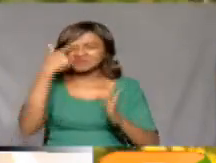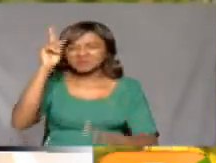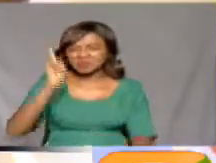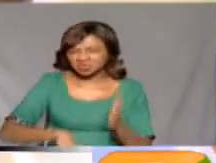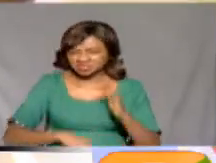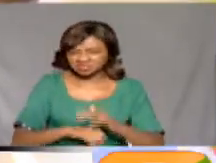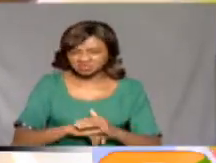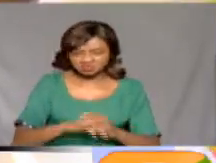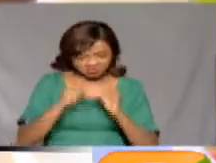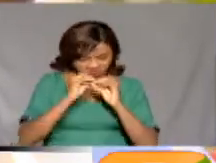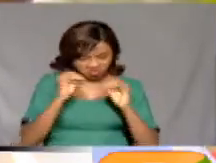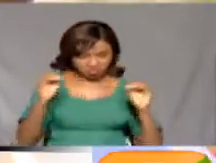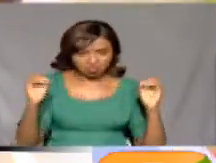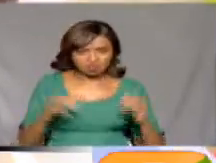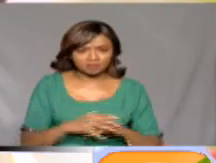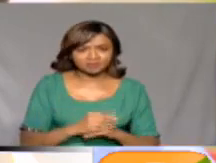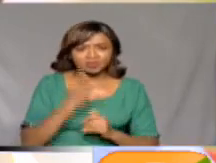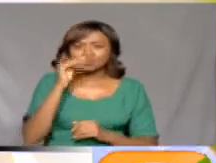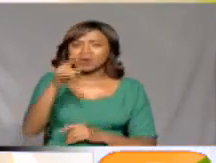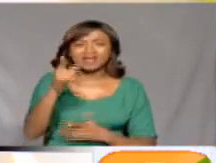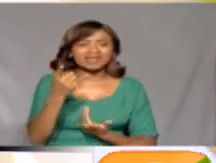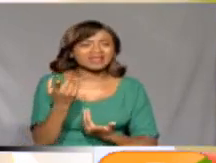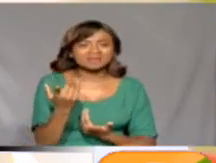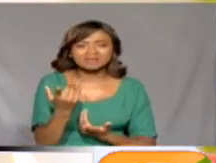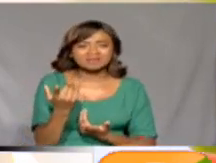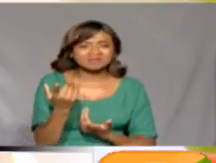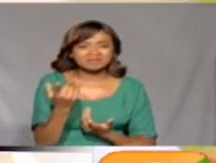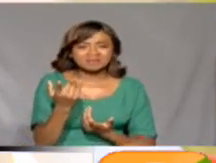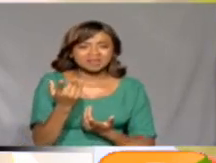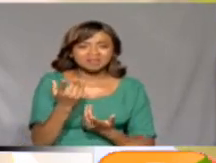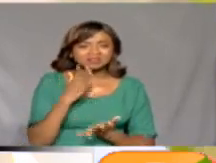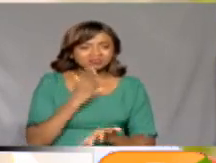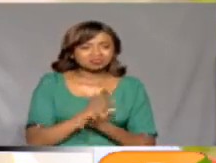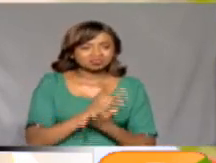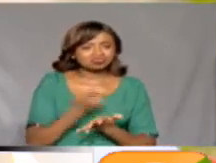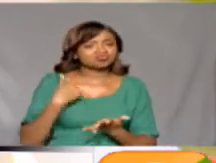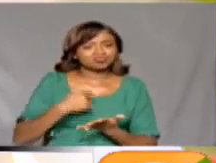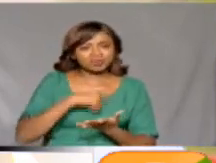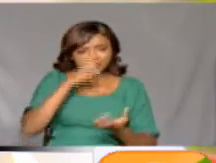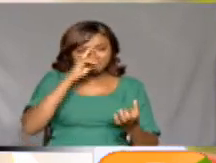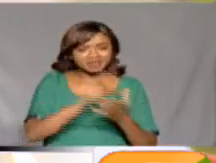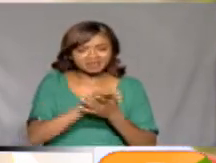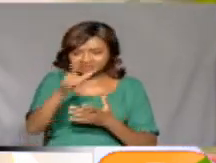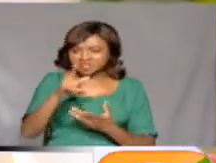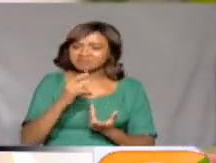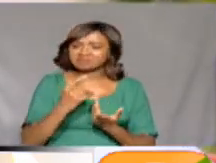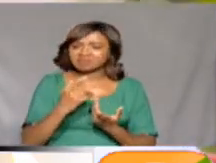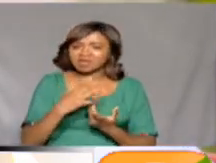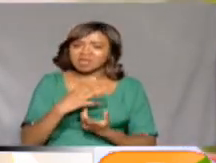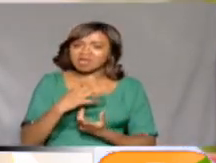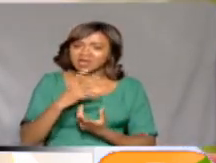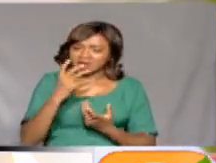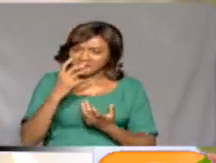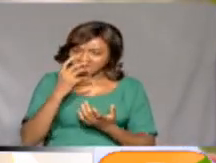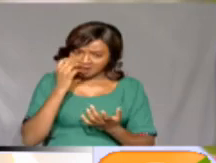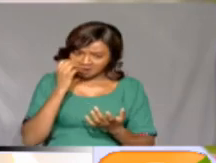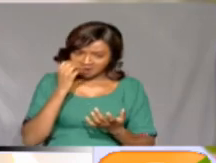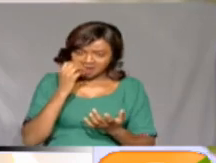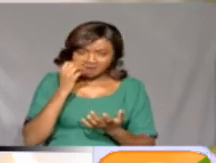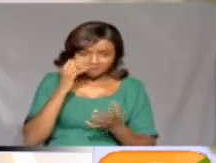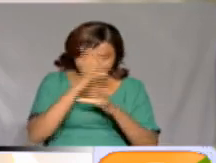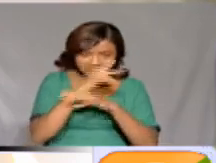Yeah? Because you believed he had nothing to say? No, or? Because we believed this is a statesman. He has done his term.